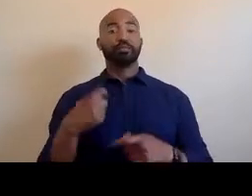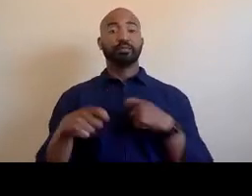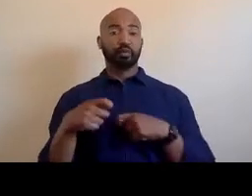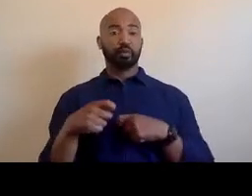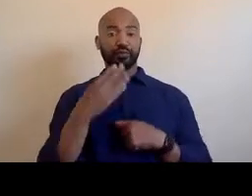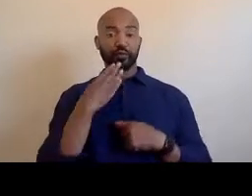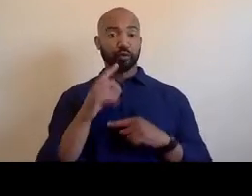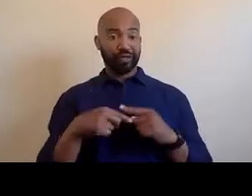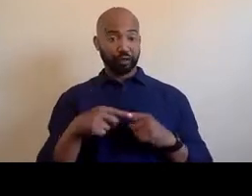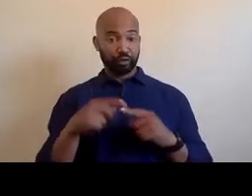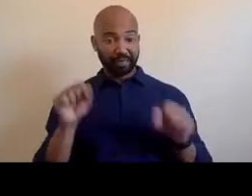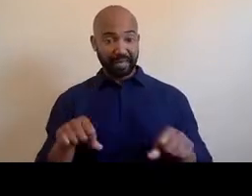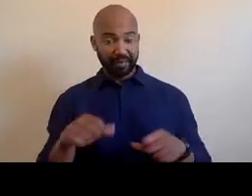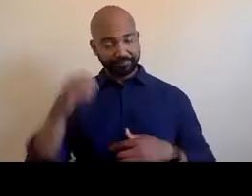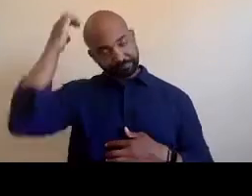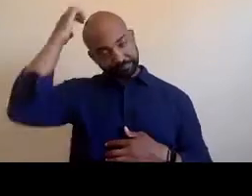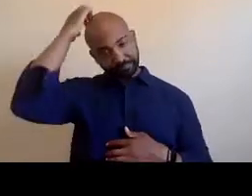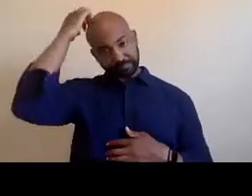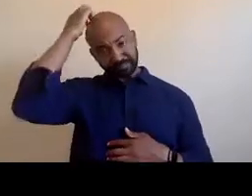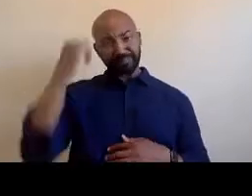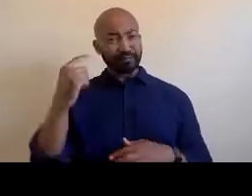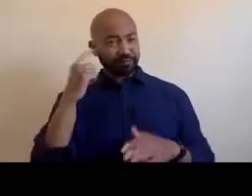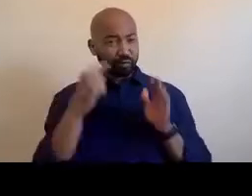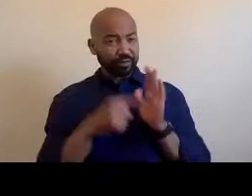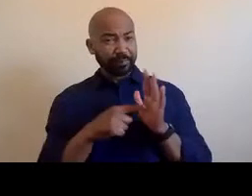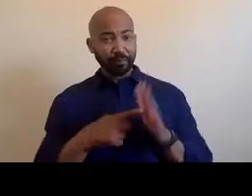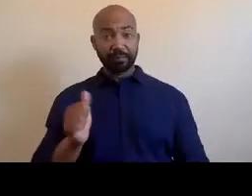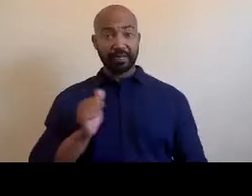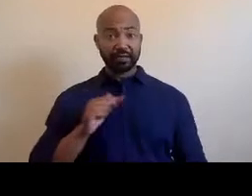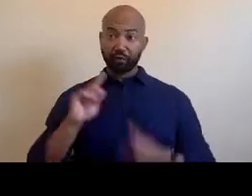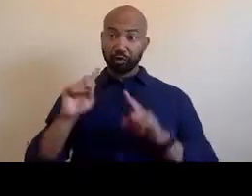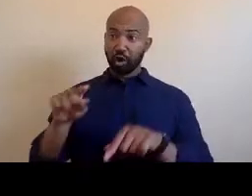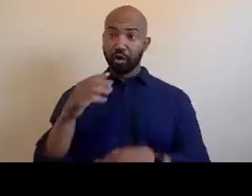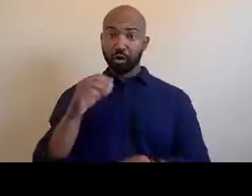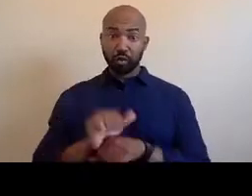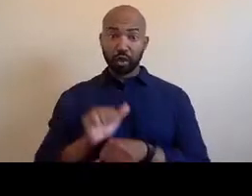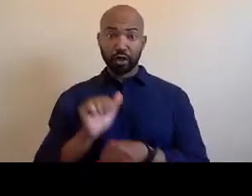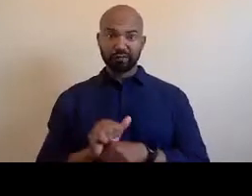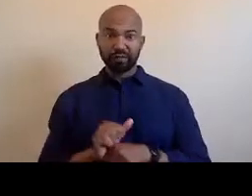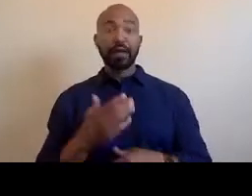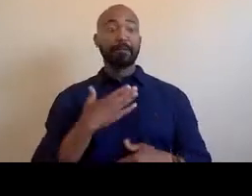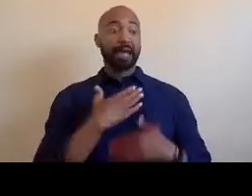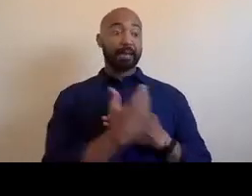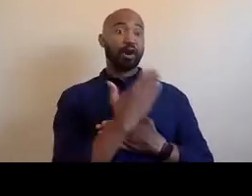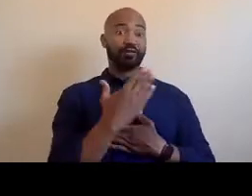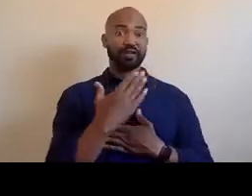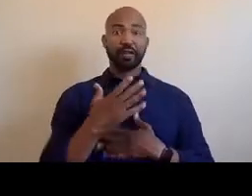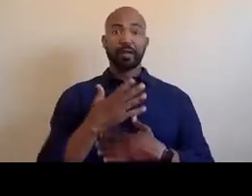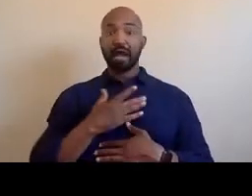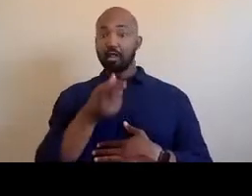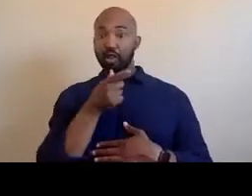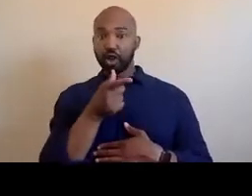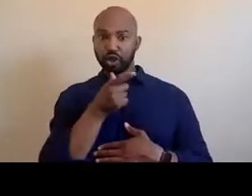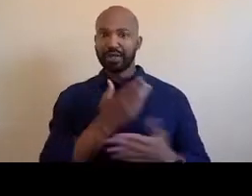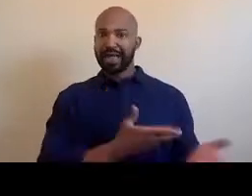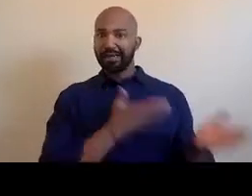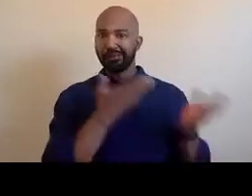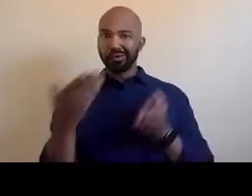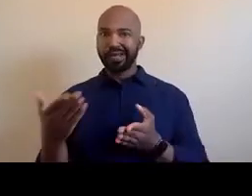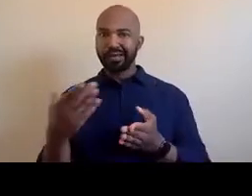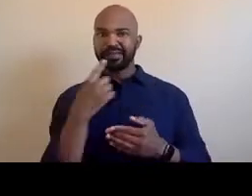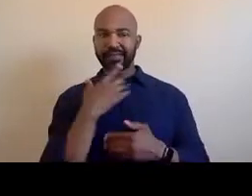things, when I go to work, I prepare my breakfast and lunch, and literally I'm like, this is all I've got for the day. And so I like